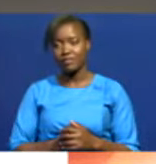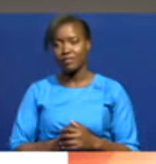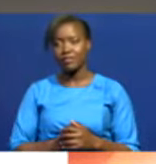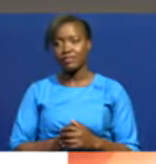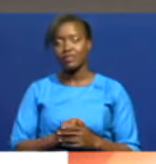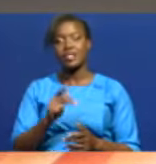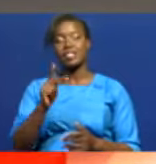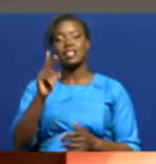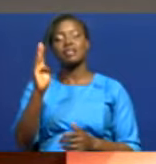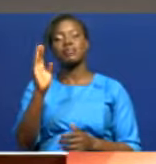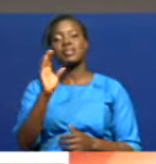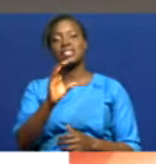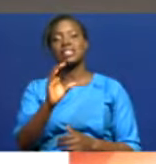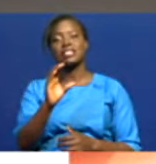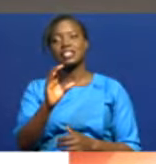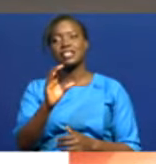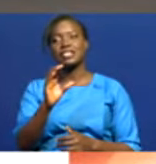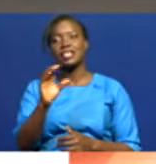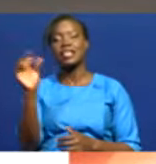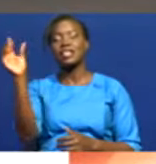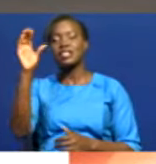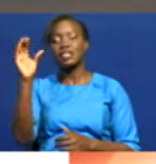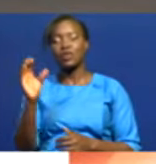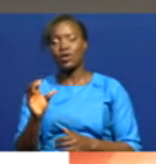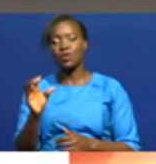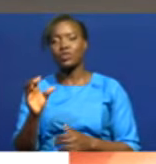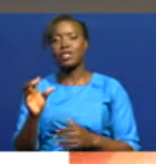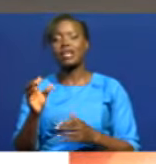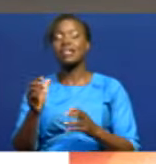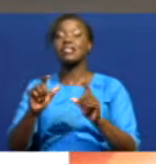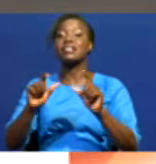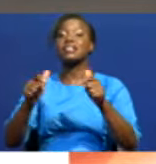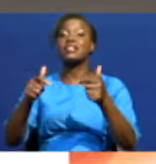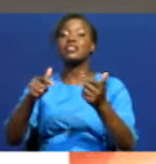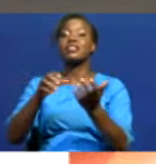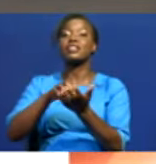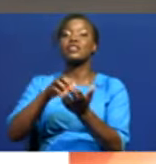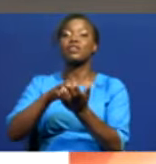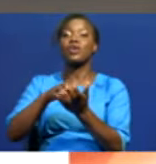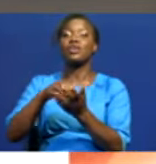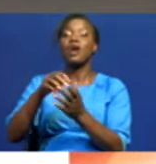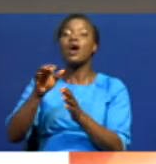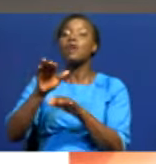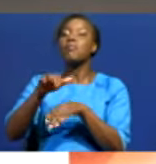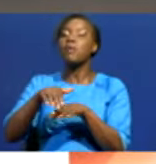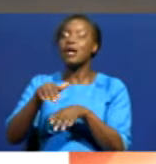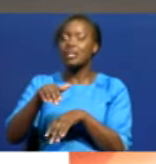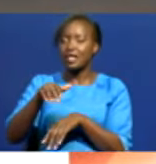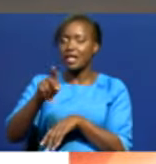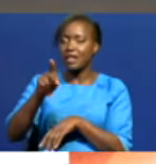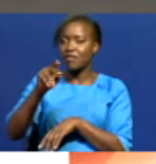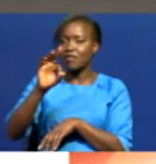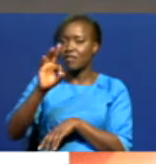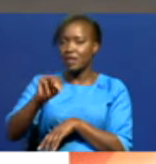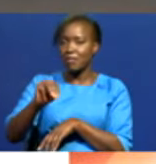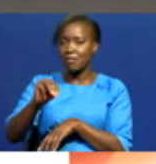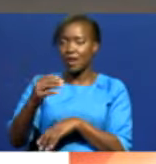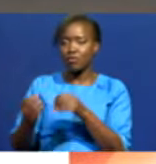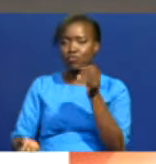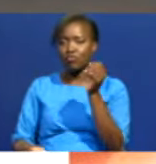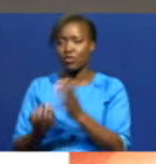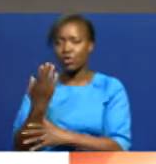The Kenya Broadcasting Corporation Coast Region affiliate radio station Pwani FM's fans thronged the show Motor Lounge